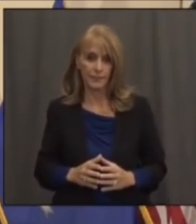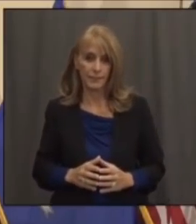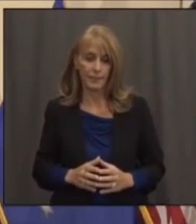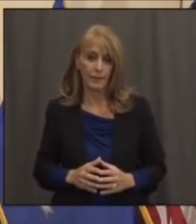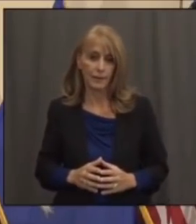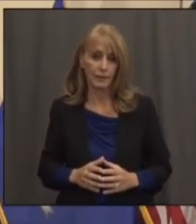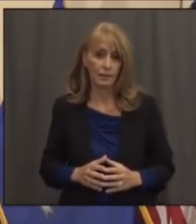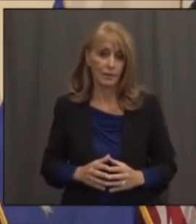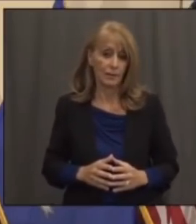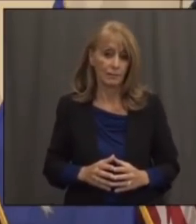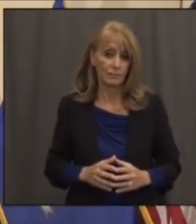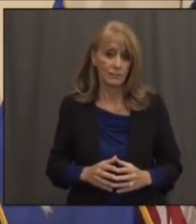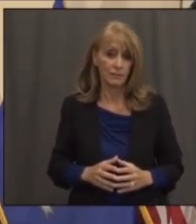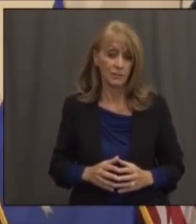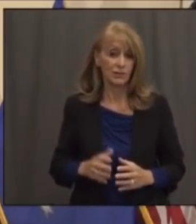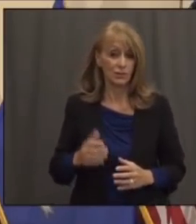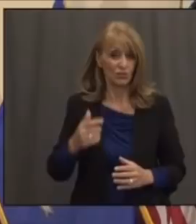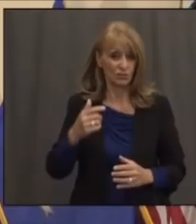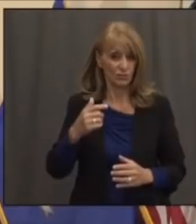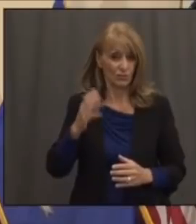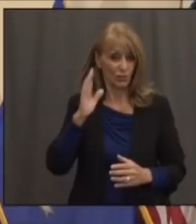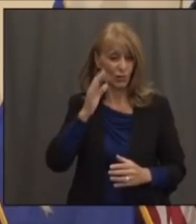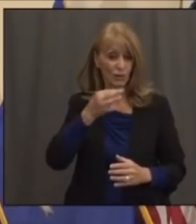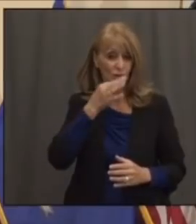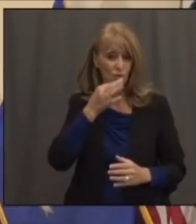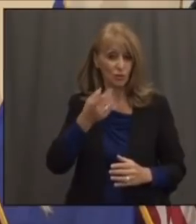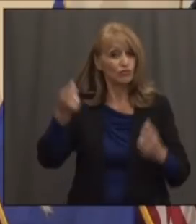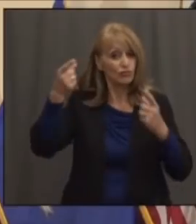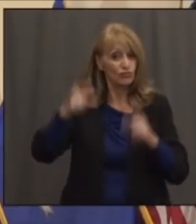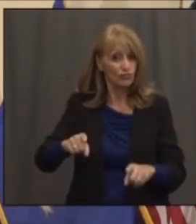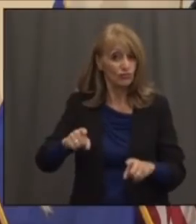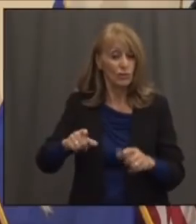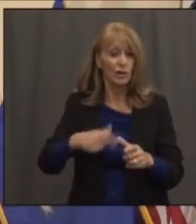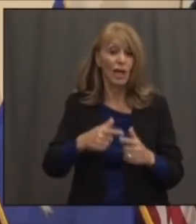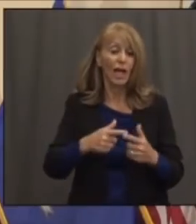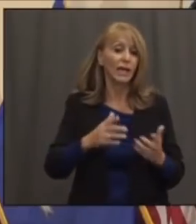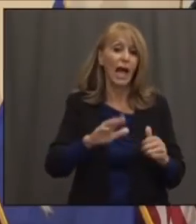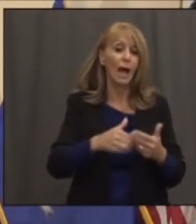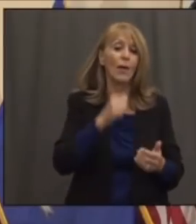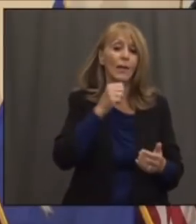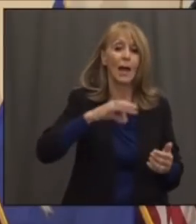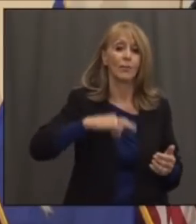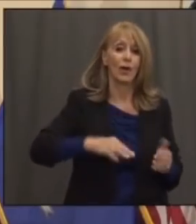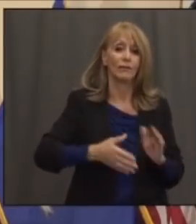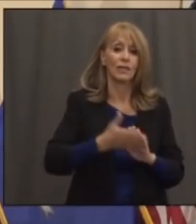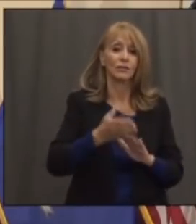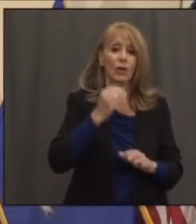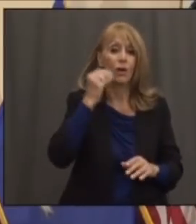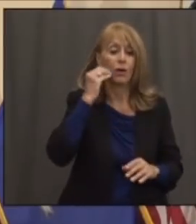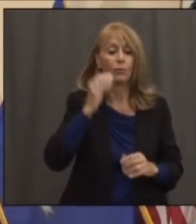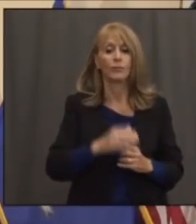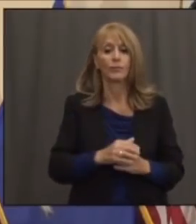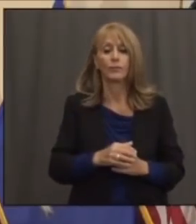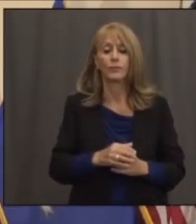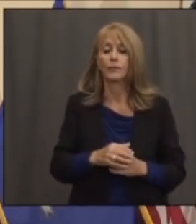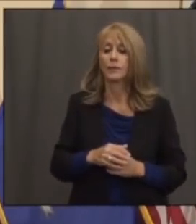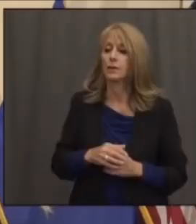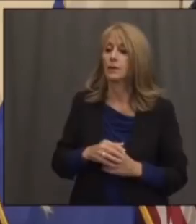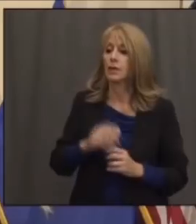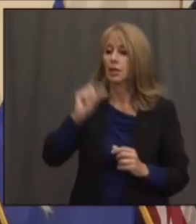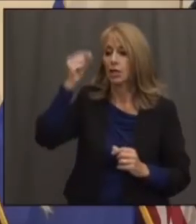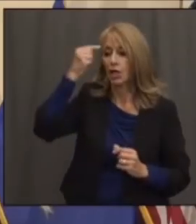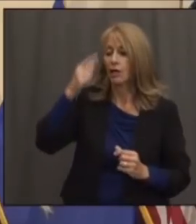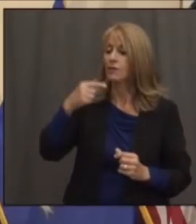deal? And would there be increased funding for the nonprofits that run the homes? Want to take that, Paul?